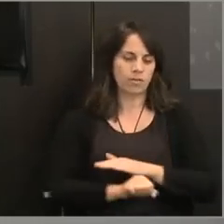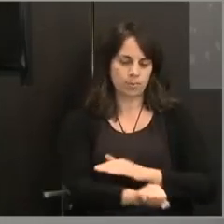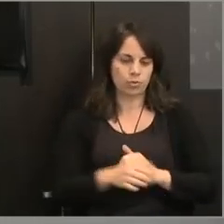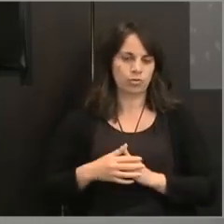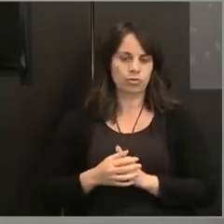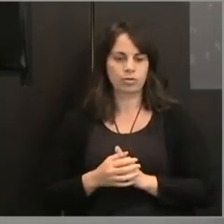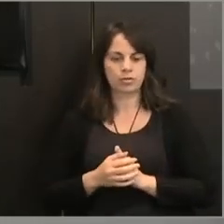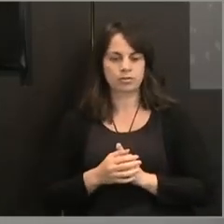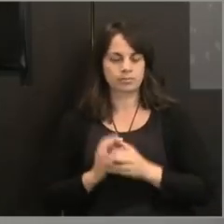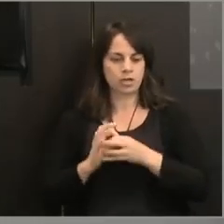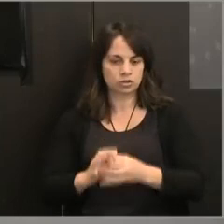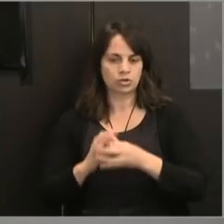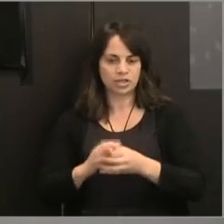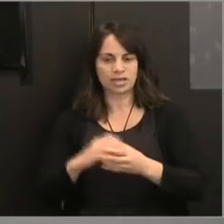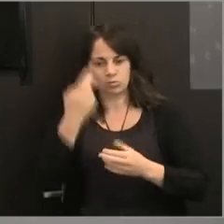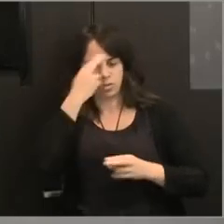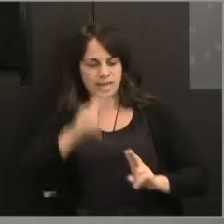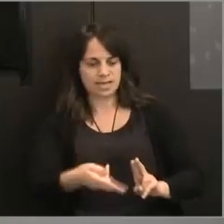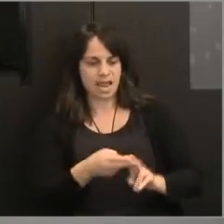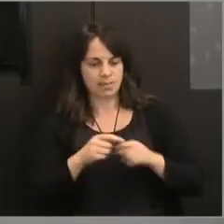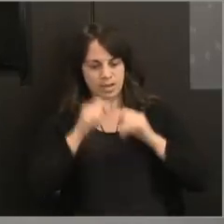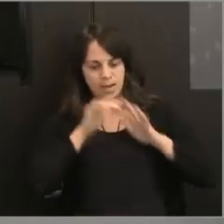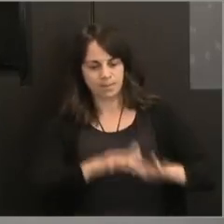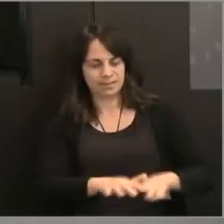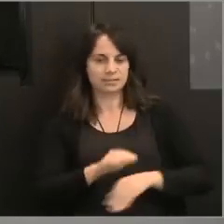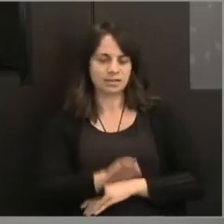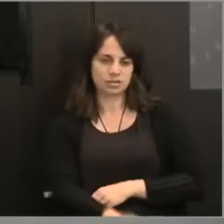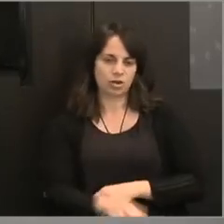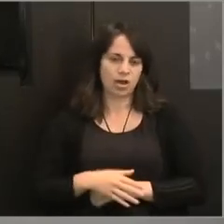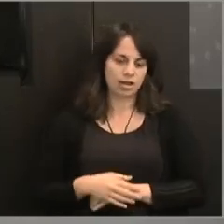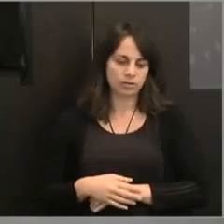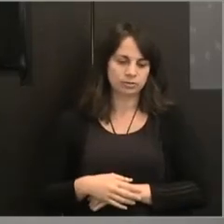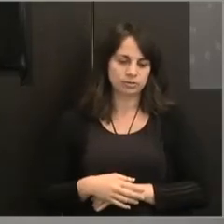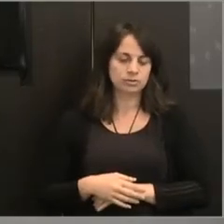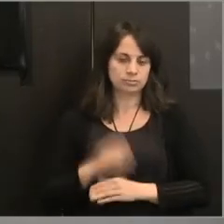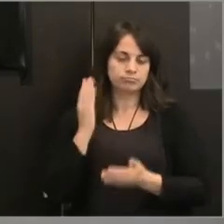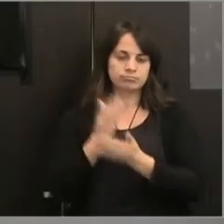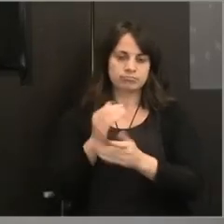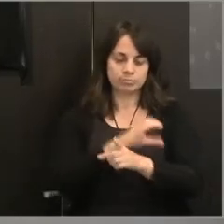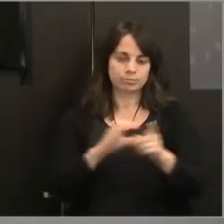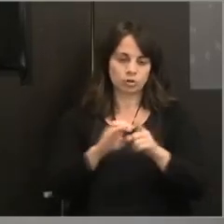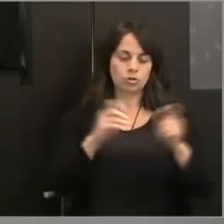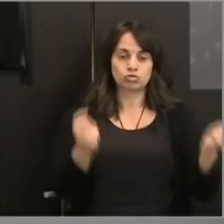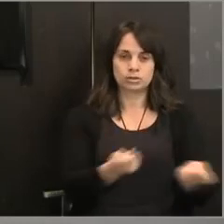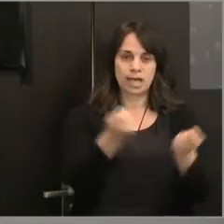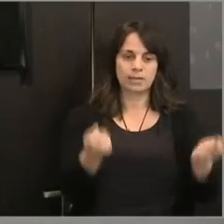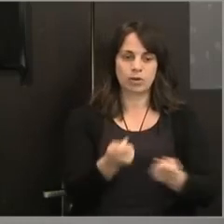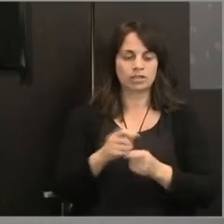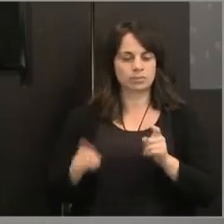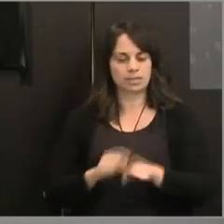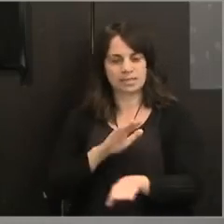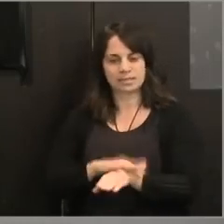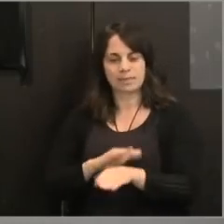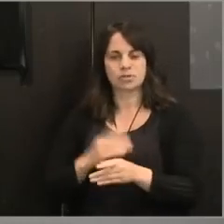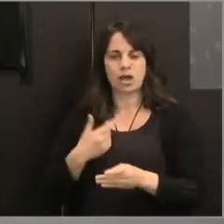the rites of birth associated with naming and blessing the child, were not just a cultural celebration, but a